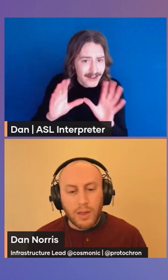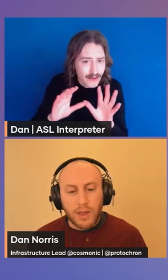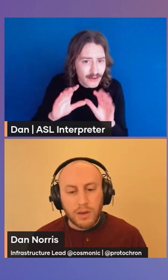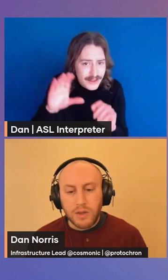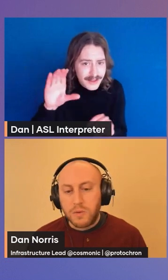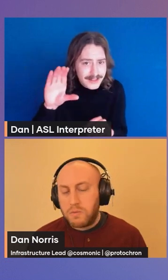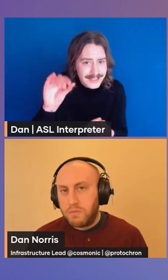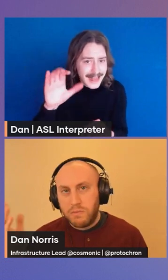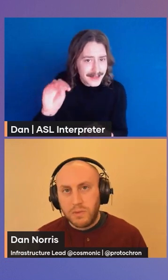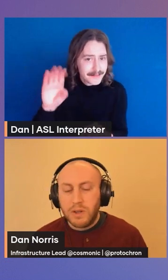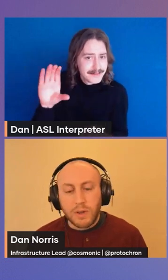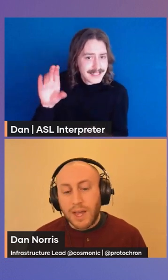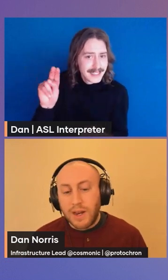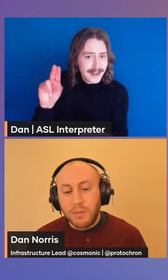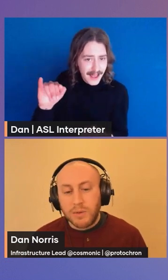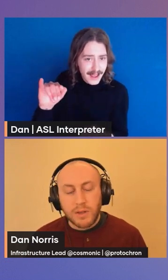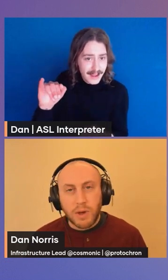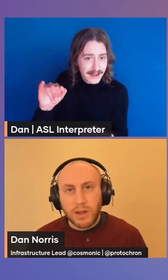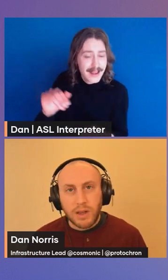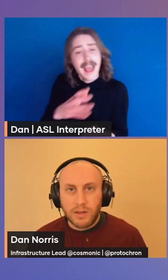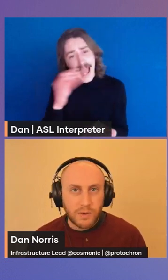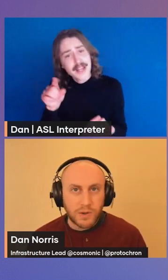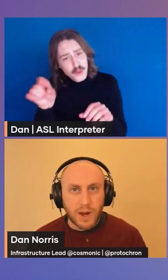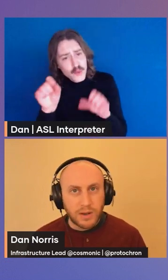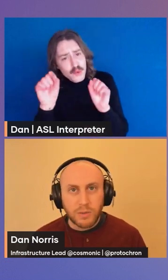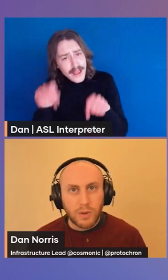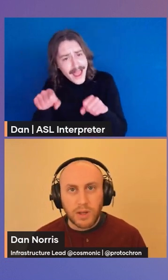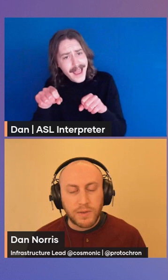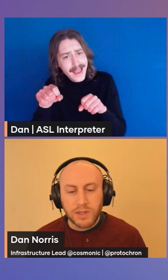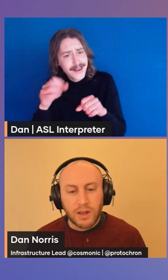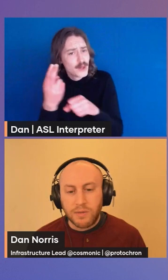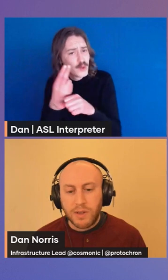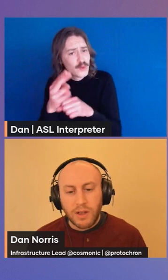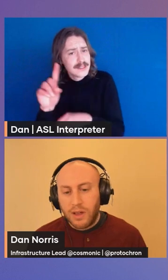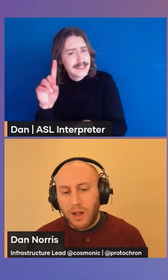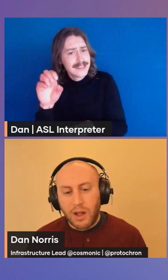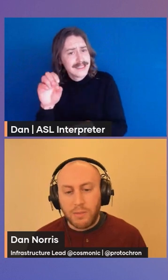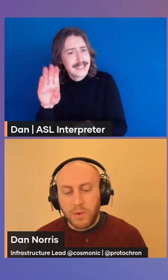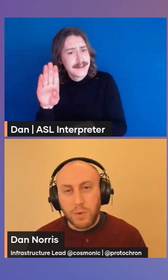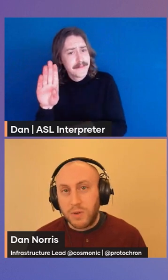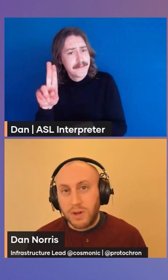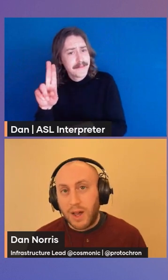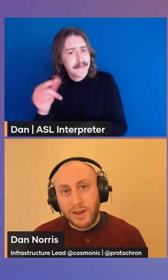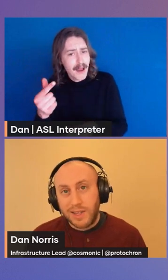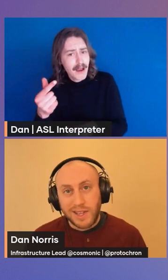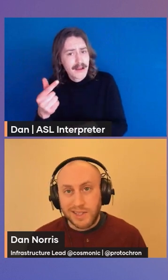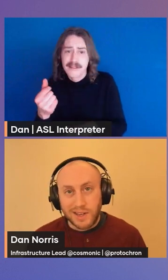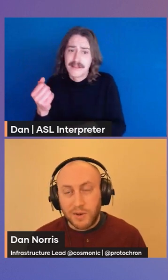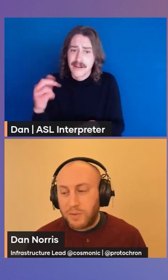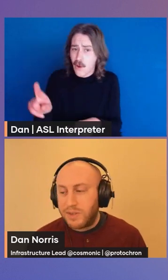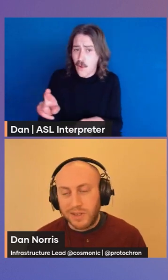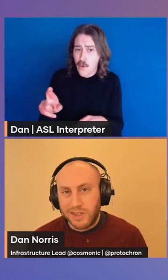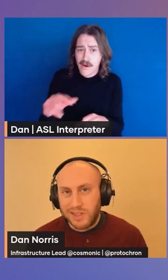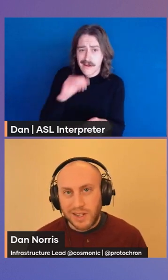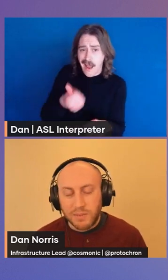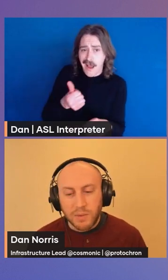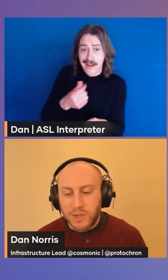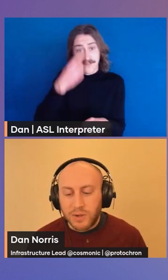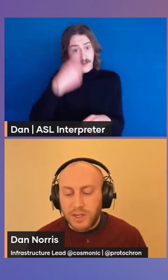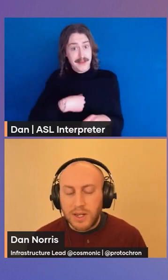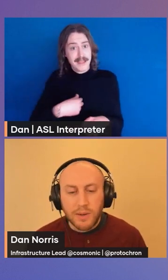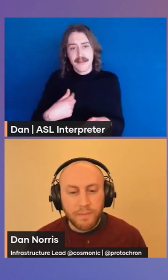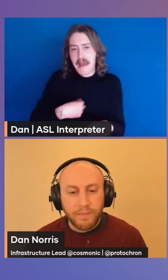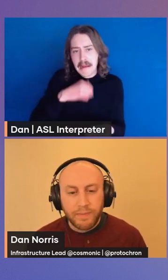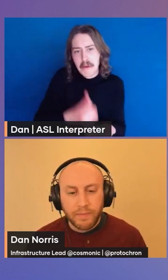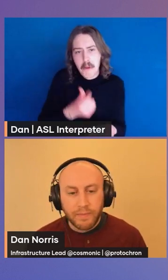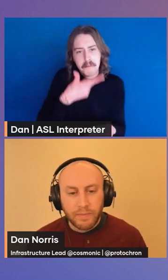and then you can enable debugging if you're trying to do low-level stuff, or you could not. In this case, I don't, since it's not something we strictly